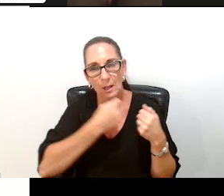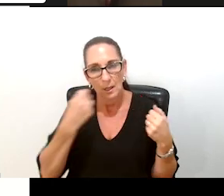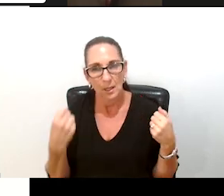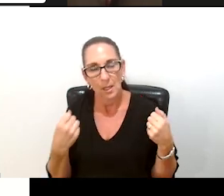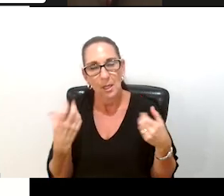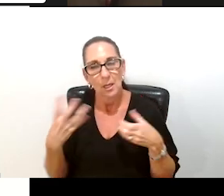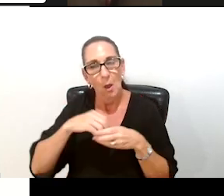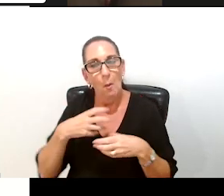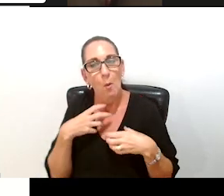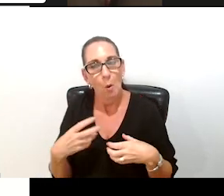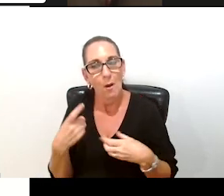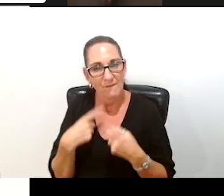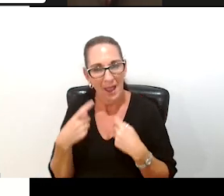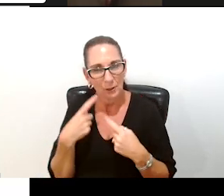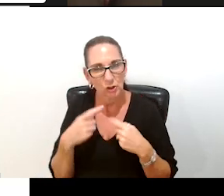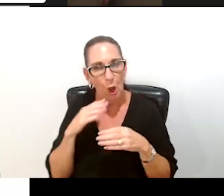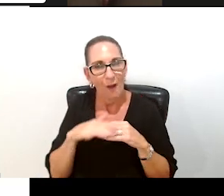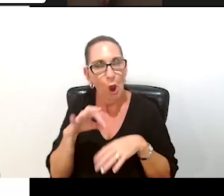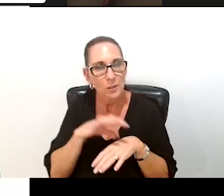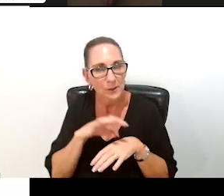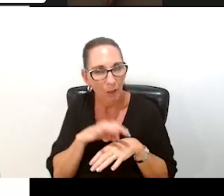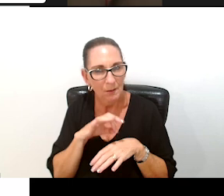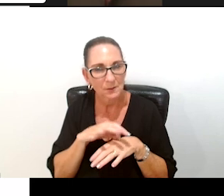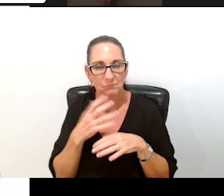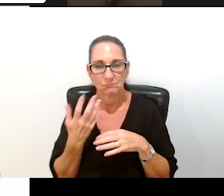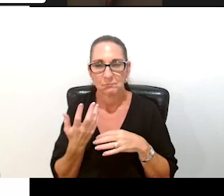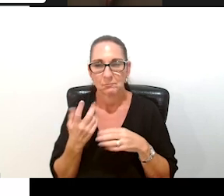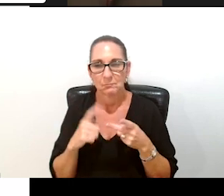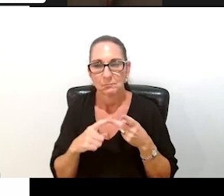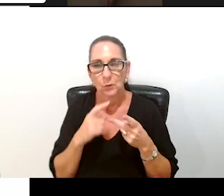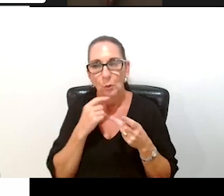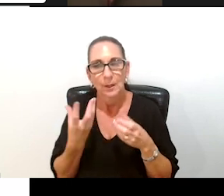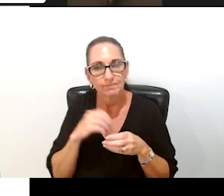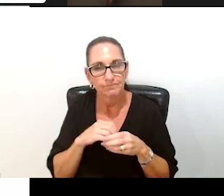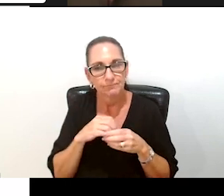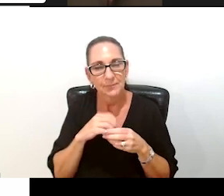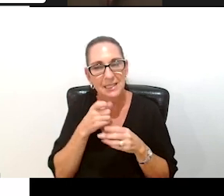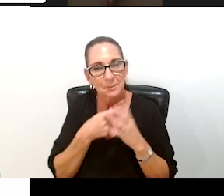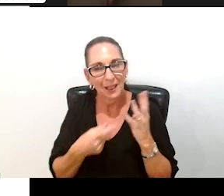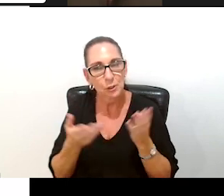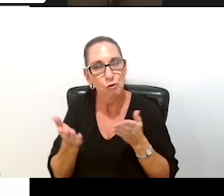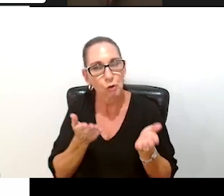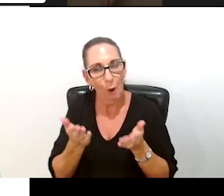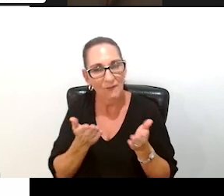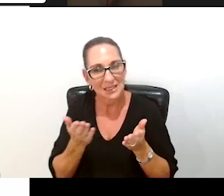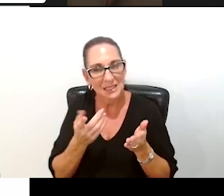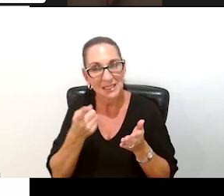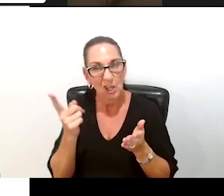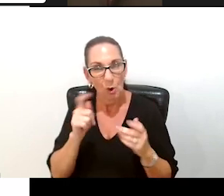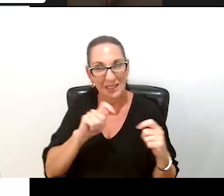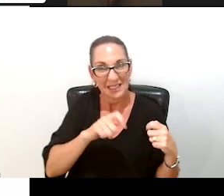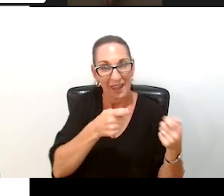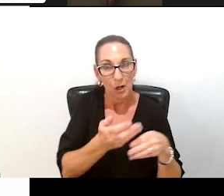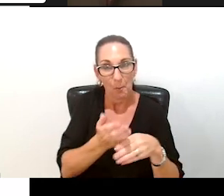more information on hospitals, some information about disability services that were delivered before